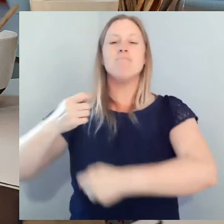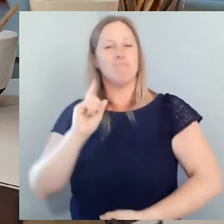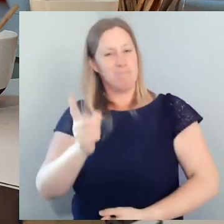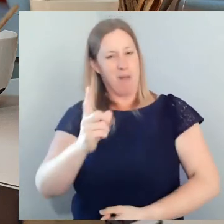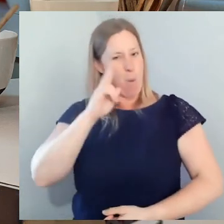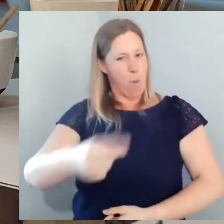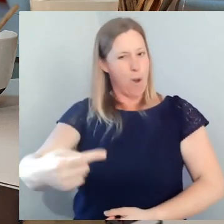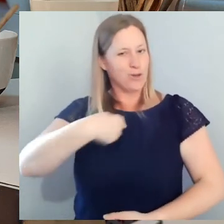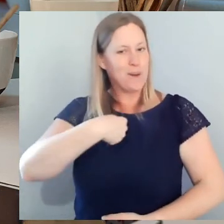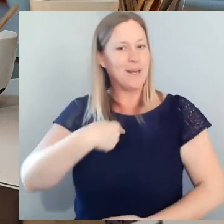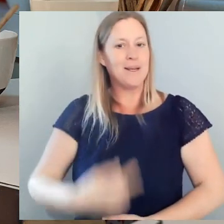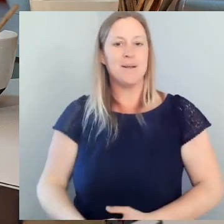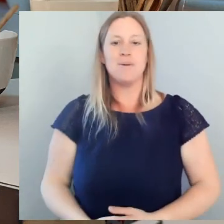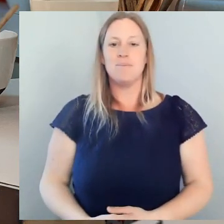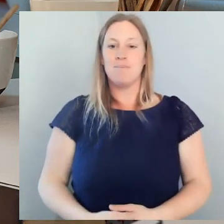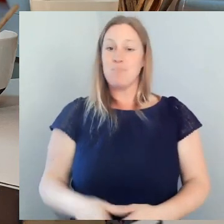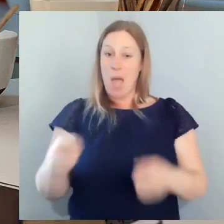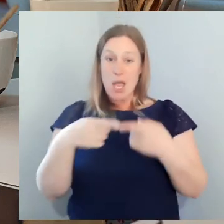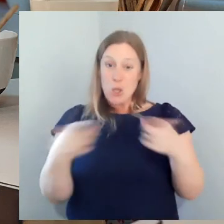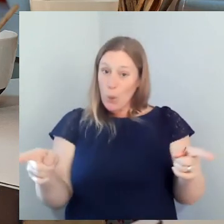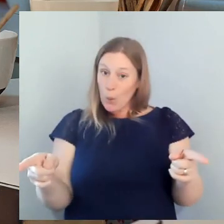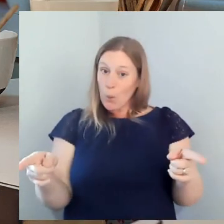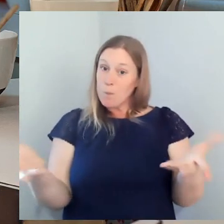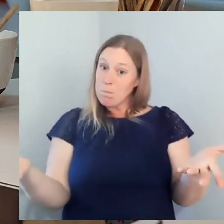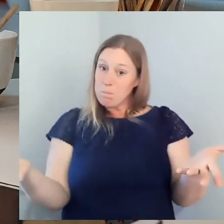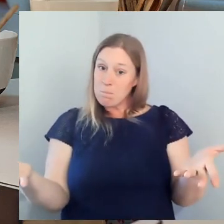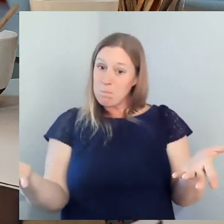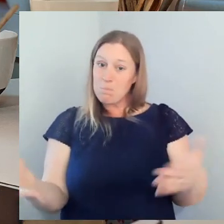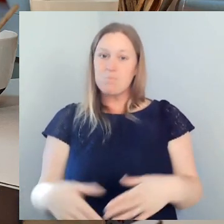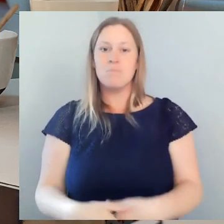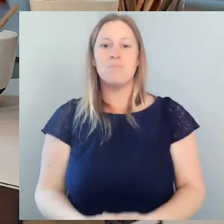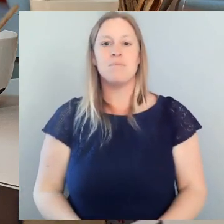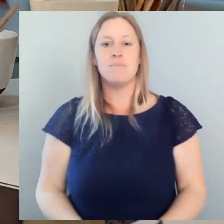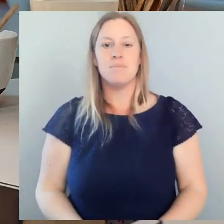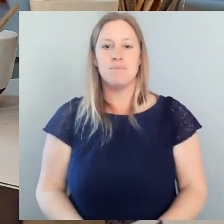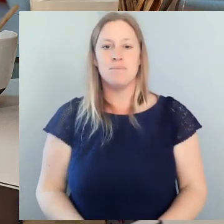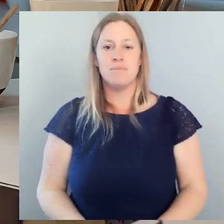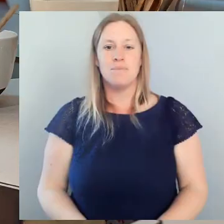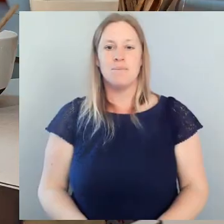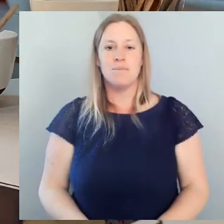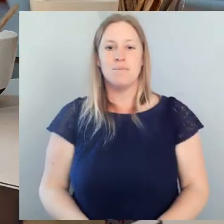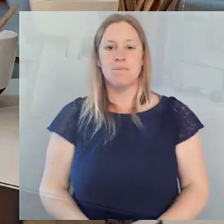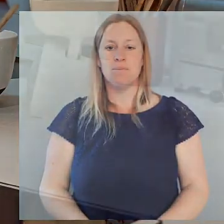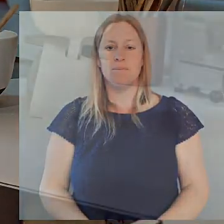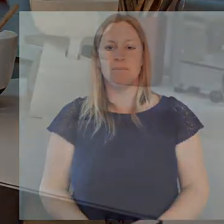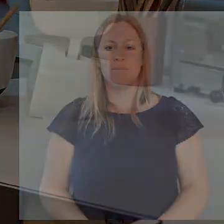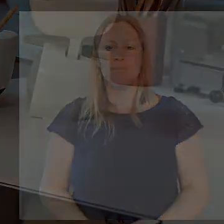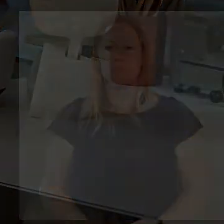Watch out. Be an aged agitator, me. And you?